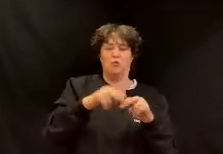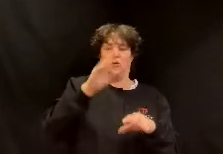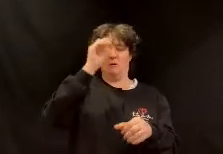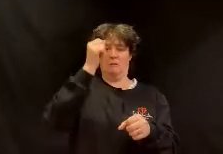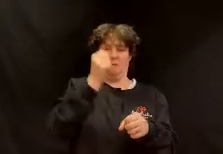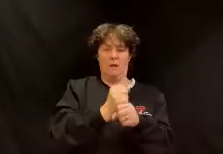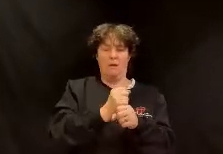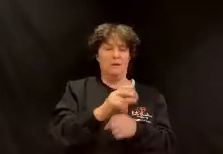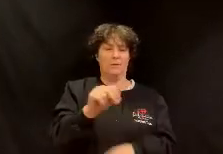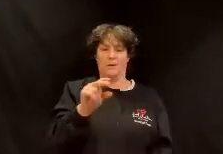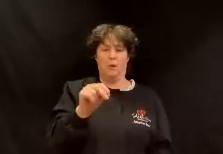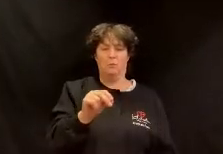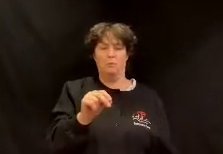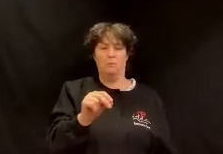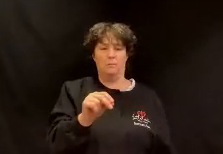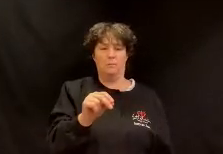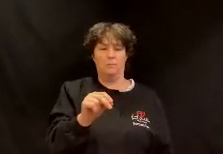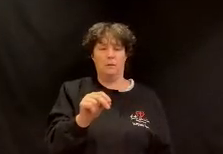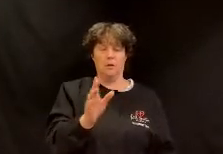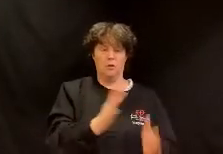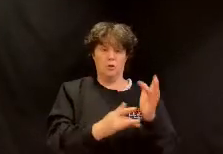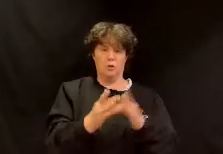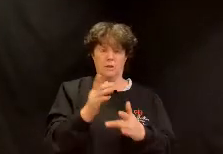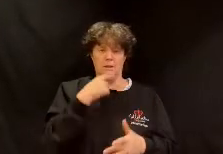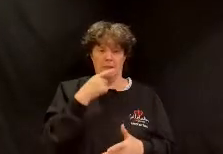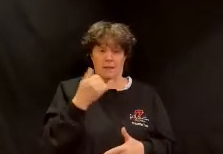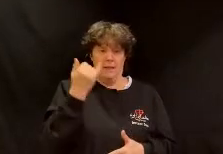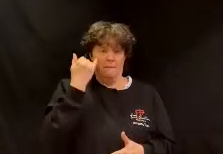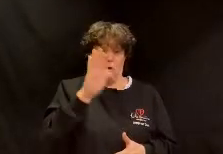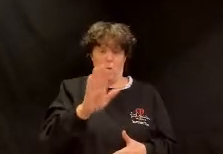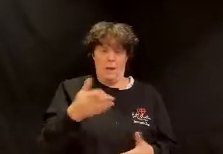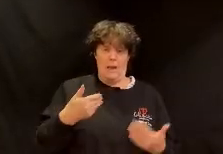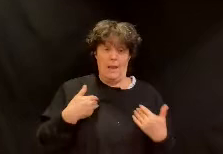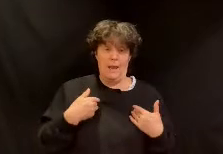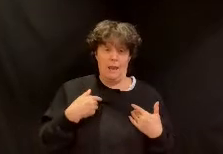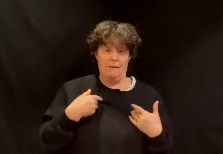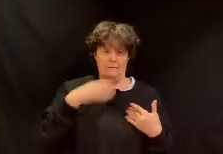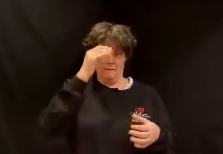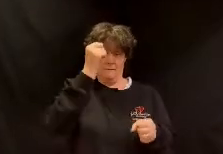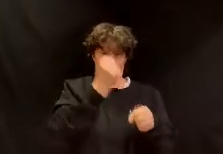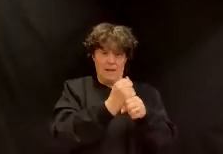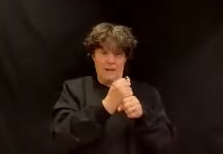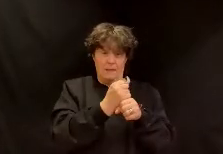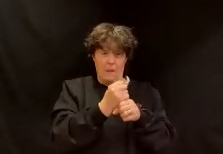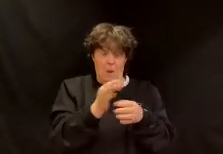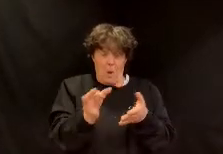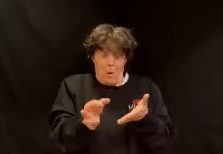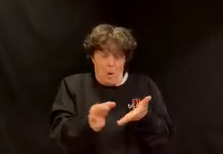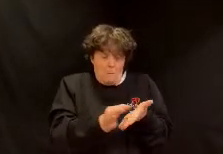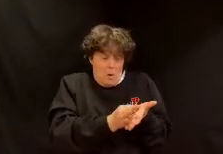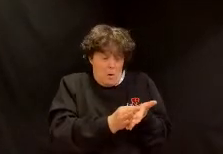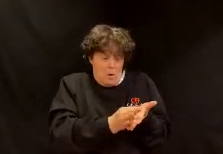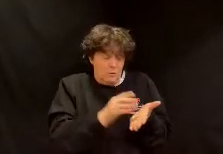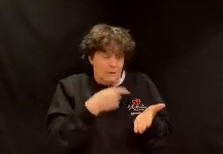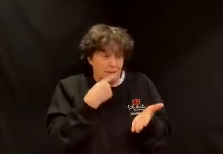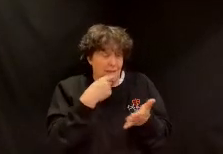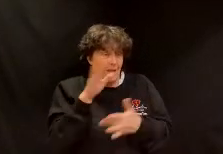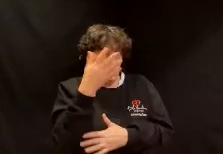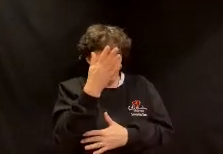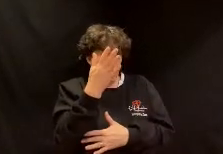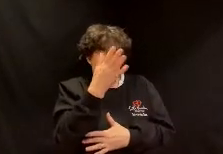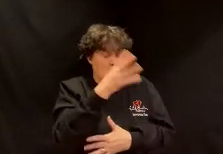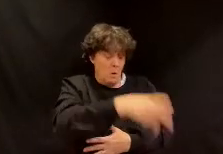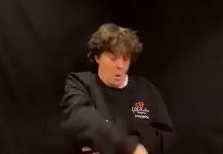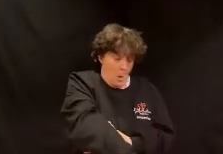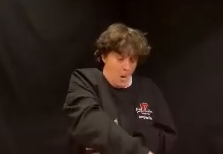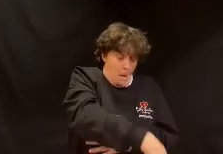No, he says, so the Lord said, if you have faith as a mustard seed, You can say to this mulberry tree, be pulled up by the